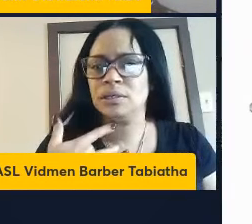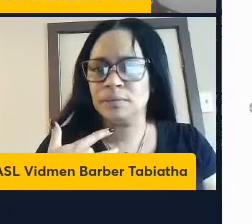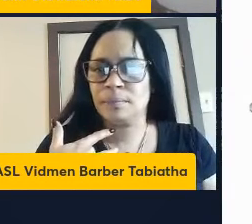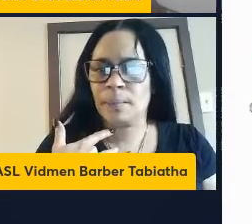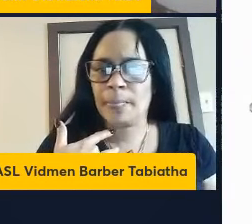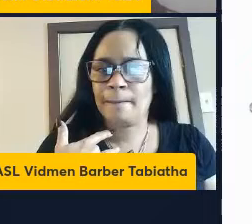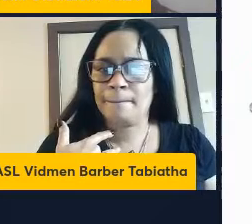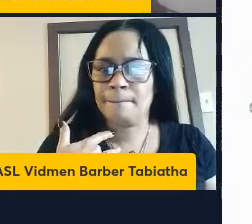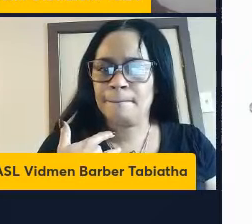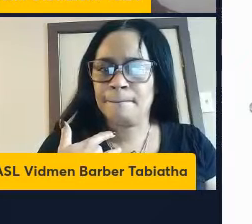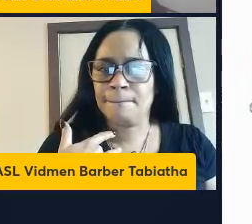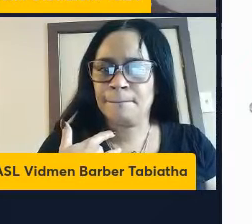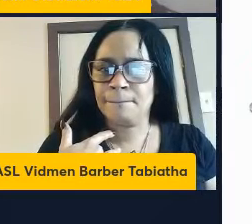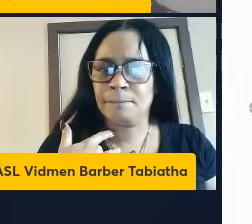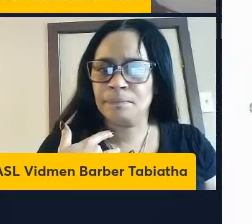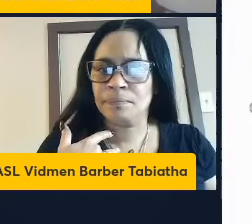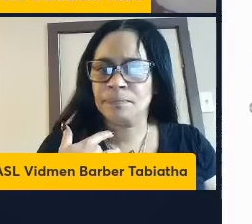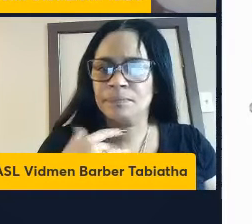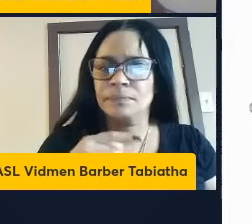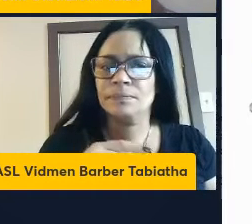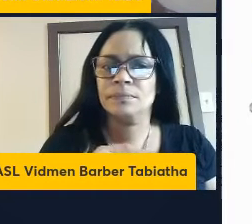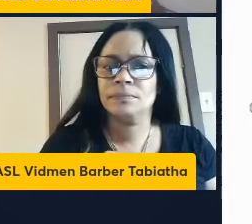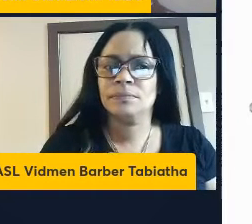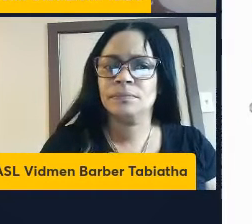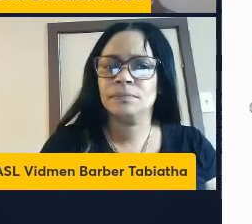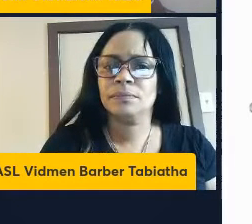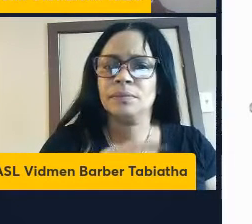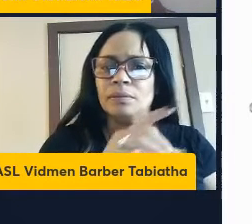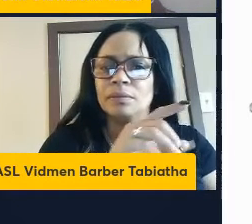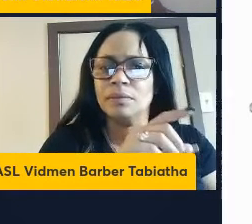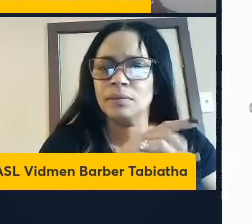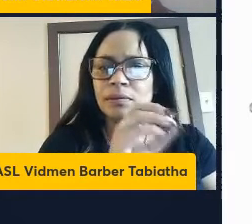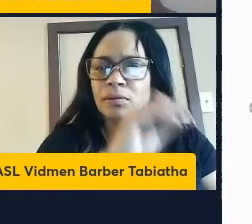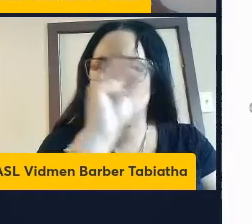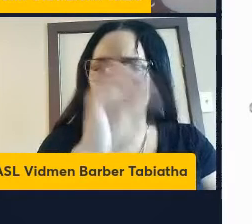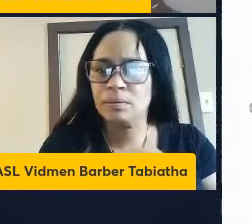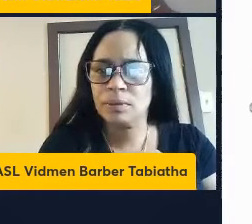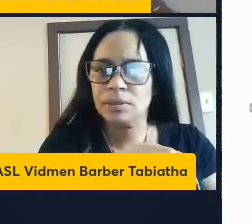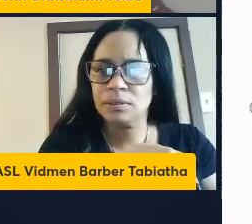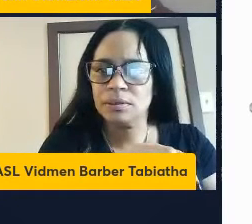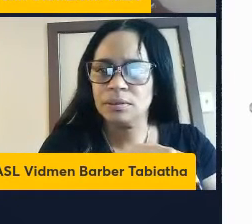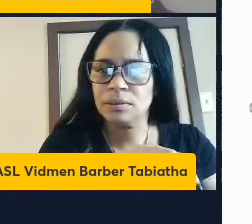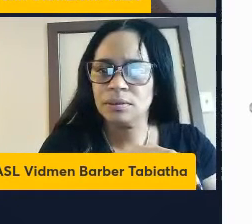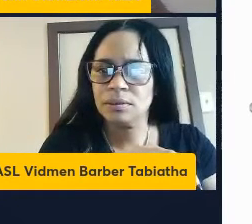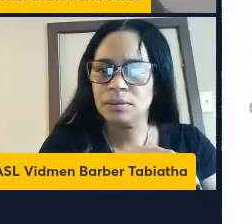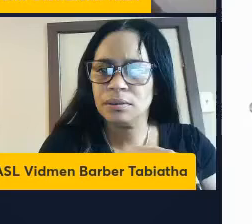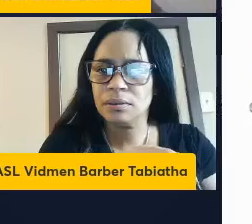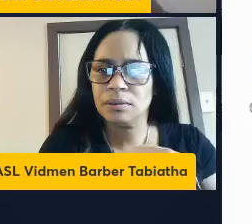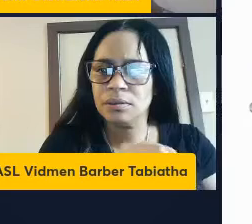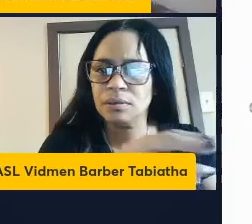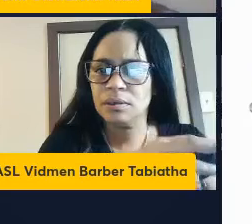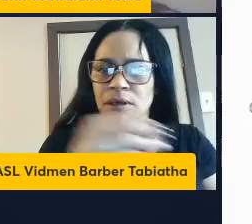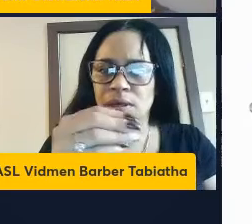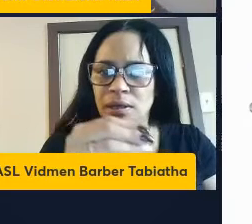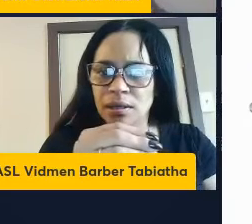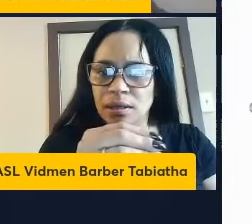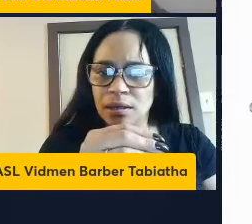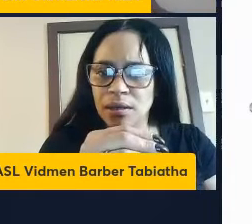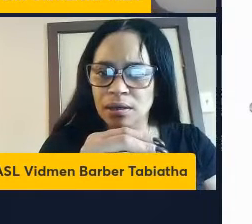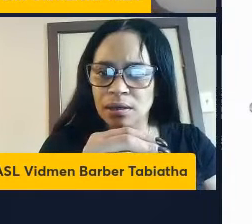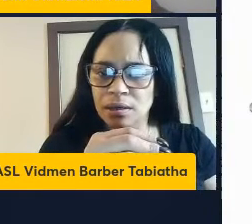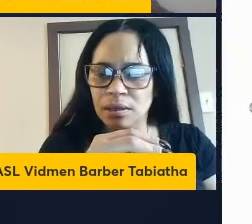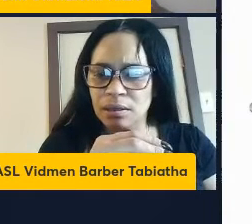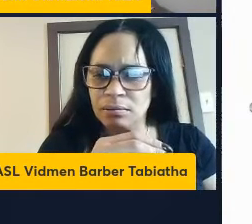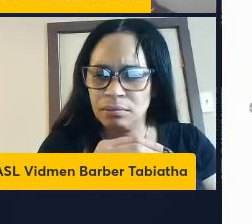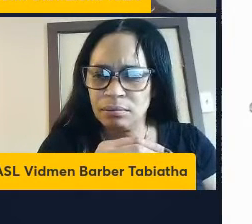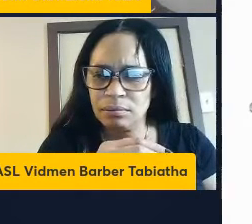regulated proteins are actually involved in anti-depresentation as well as processing, NK cell-mediated signaling,